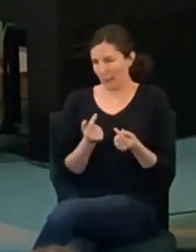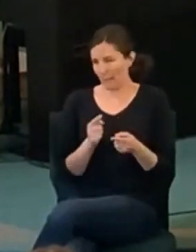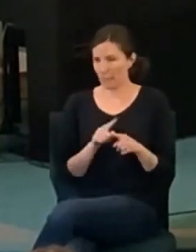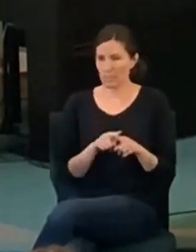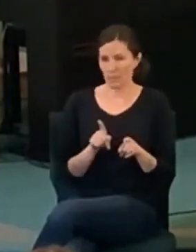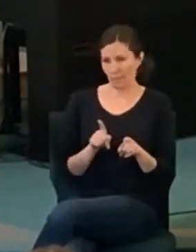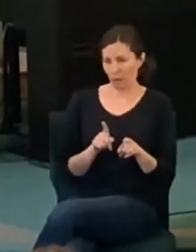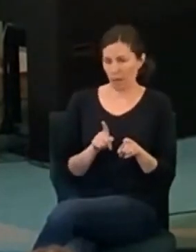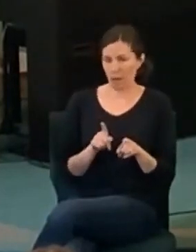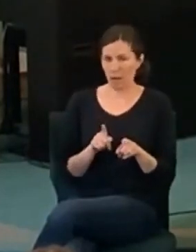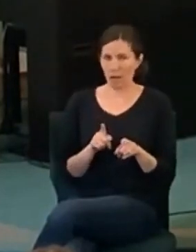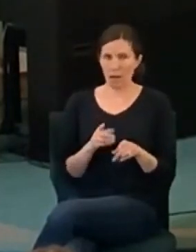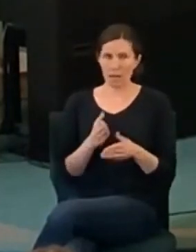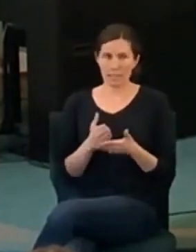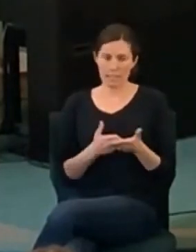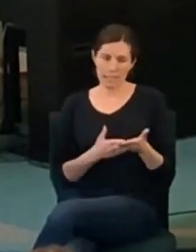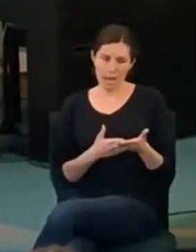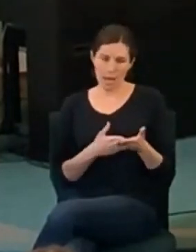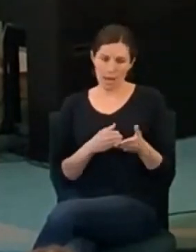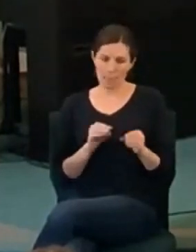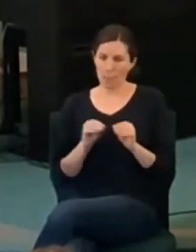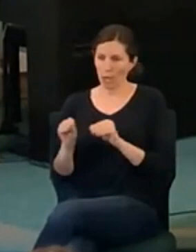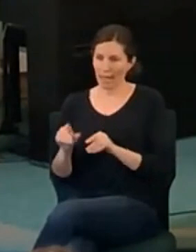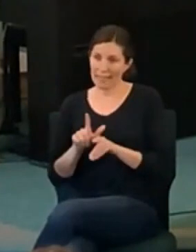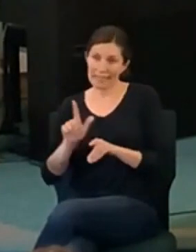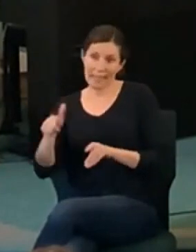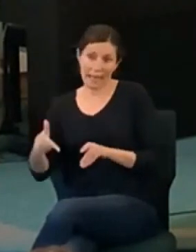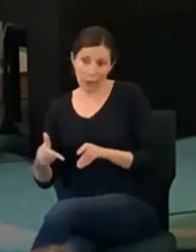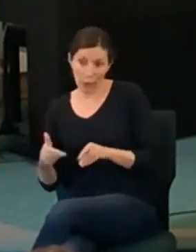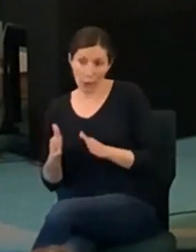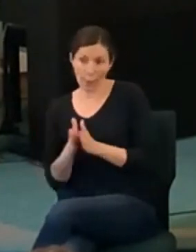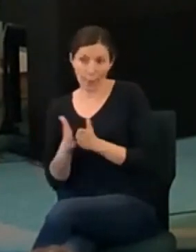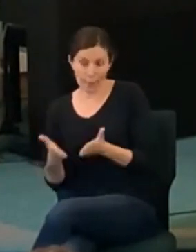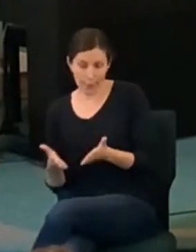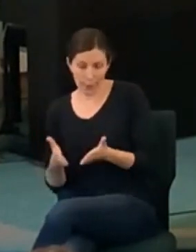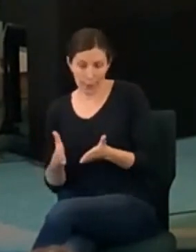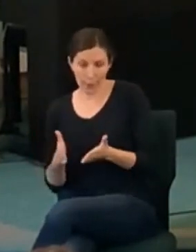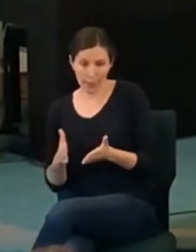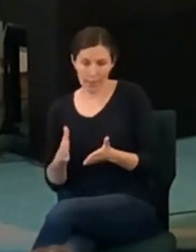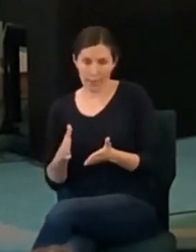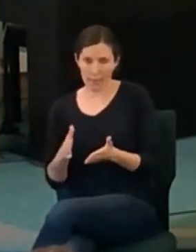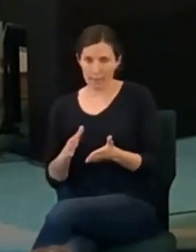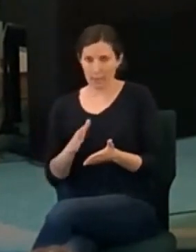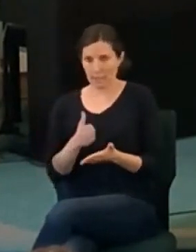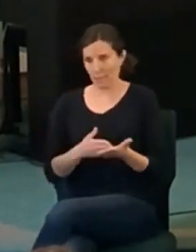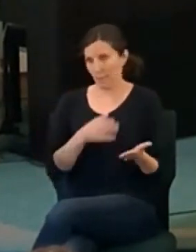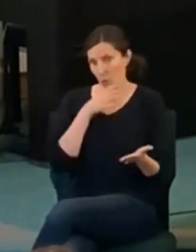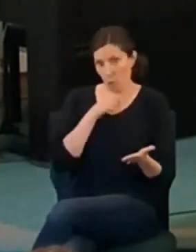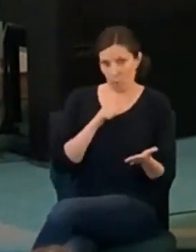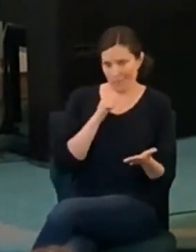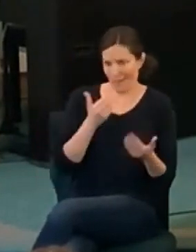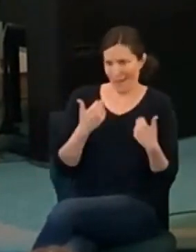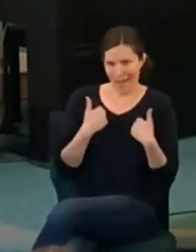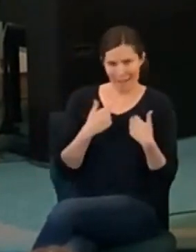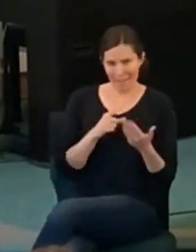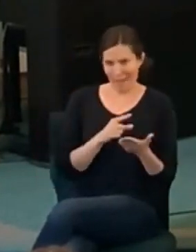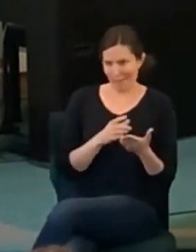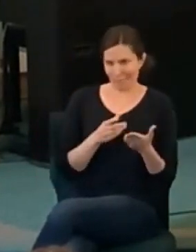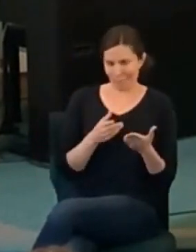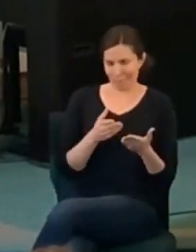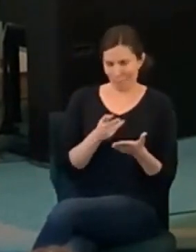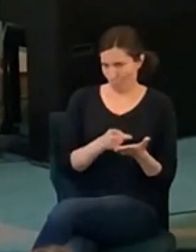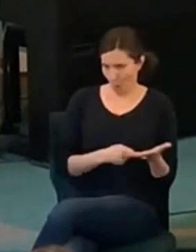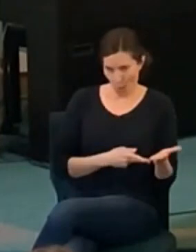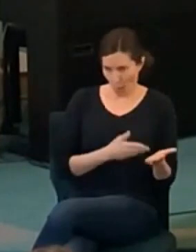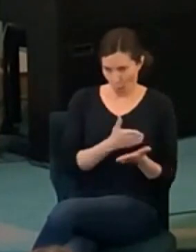just want to acknowledge that it's probably in your Bible and mine. And what occurs here is there's different copies we